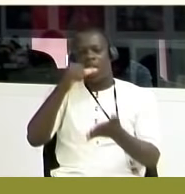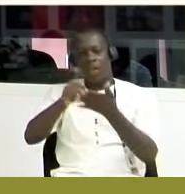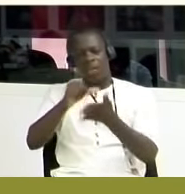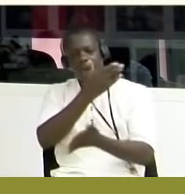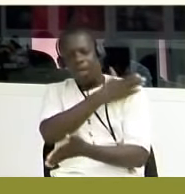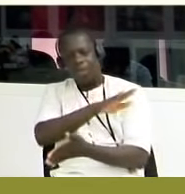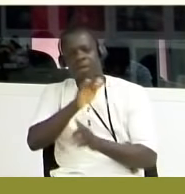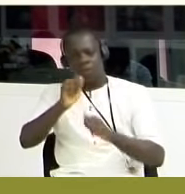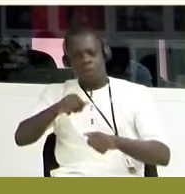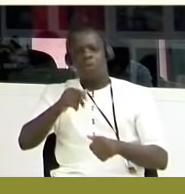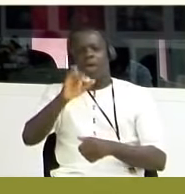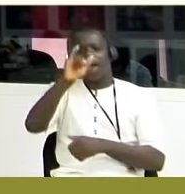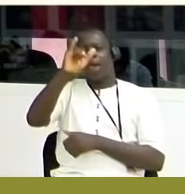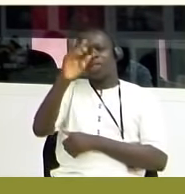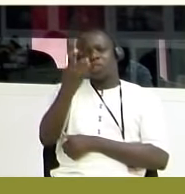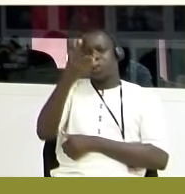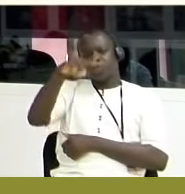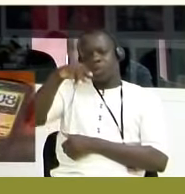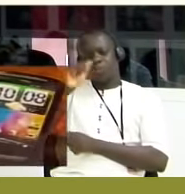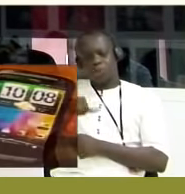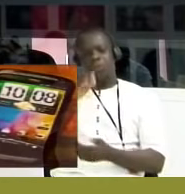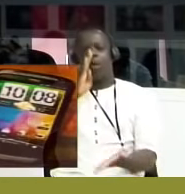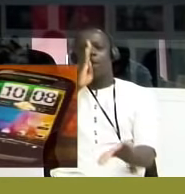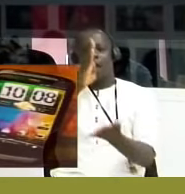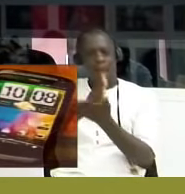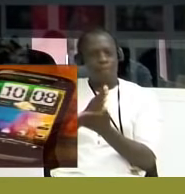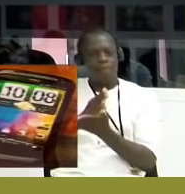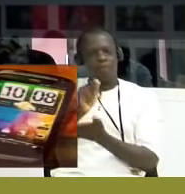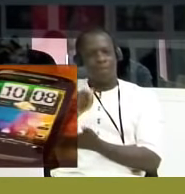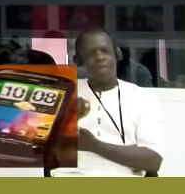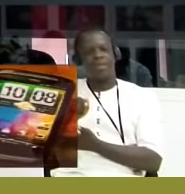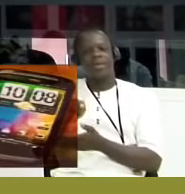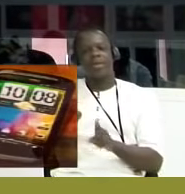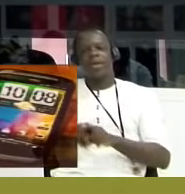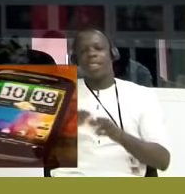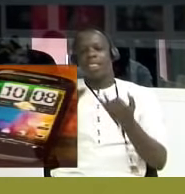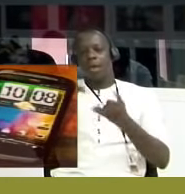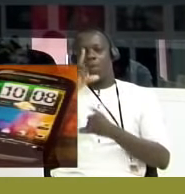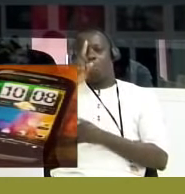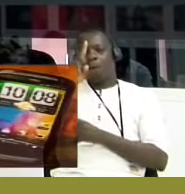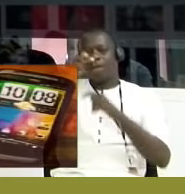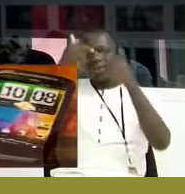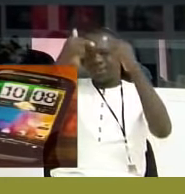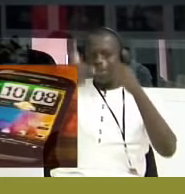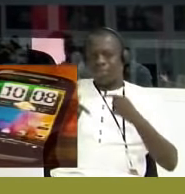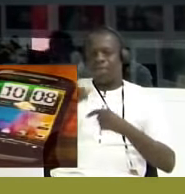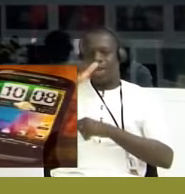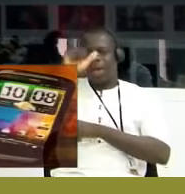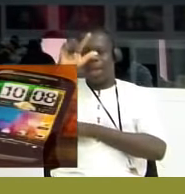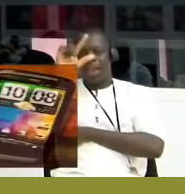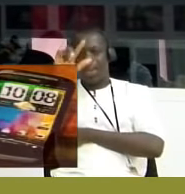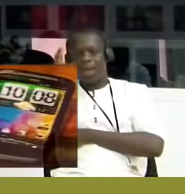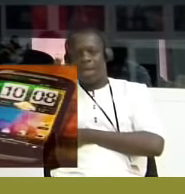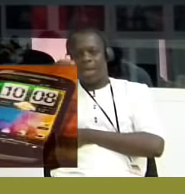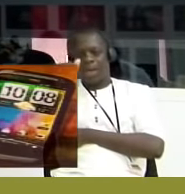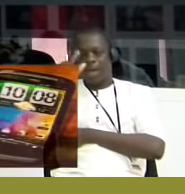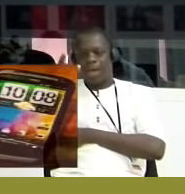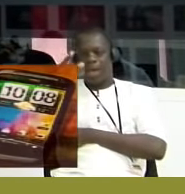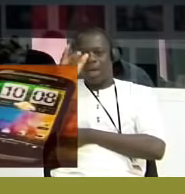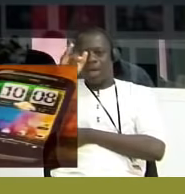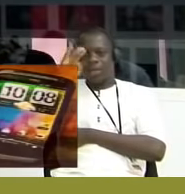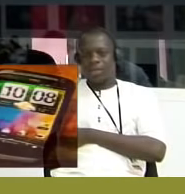At that point, one of the statements that Alhaji Estaba made was, the warning was if anyone demonstrates